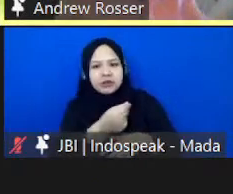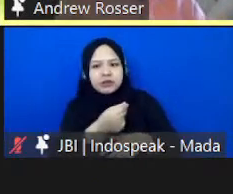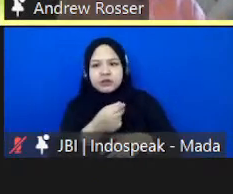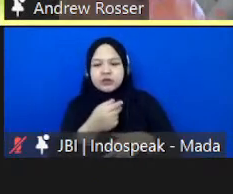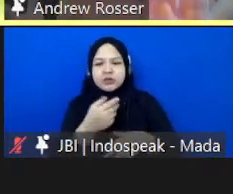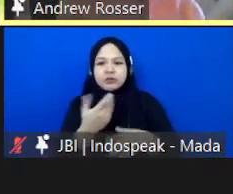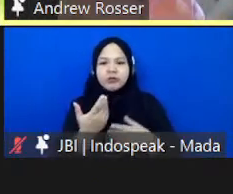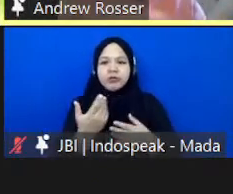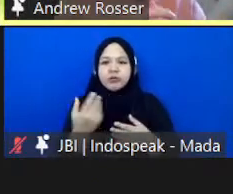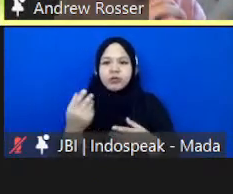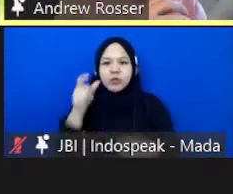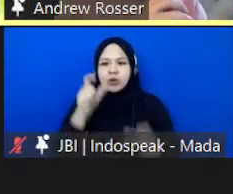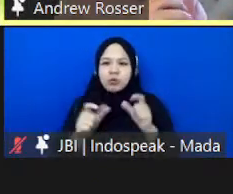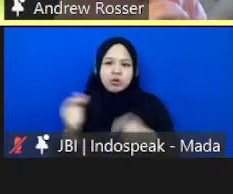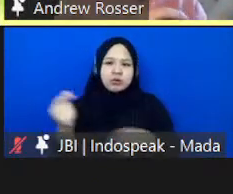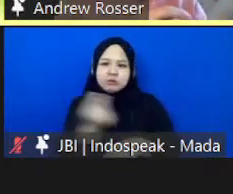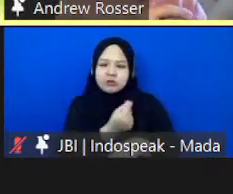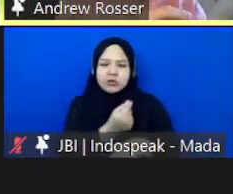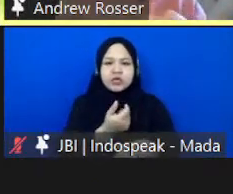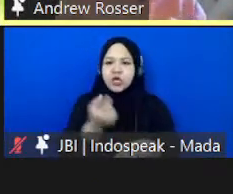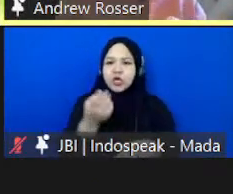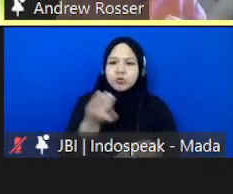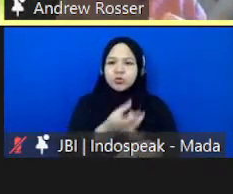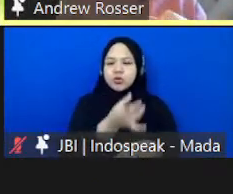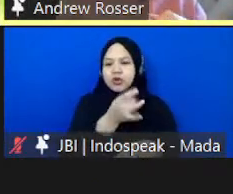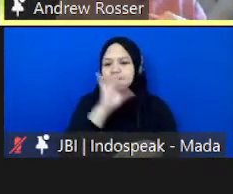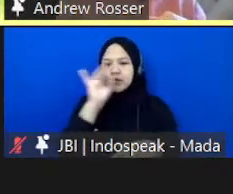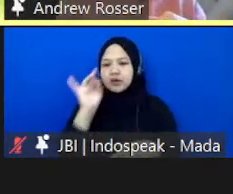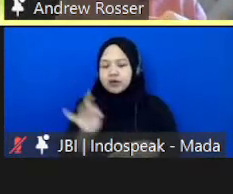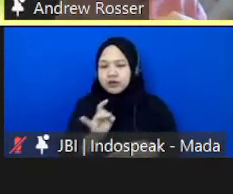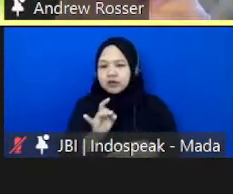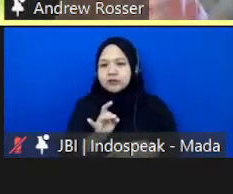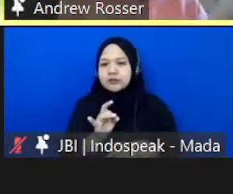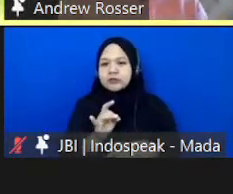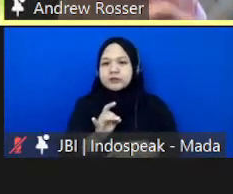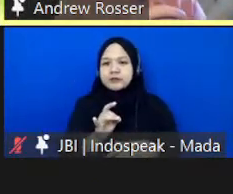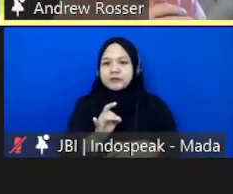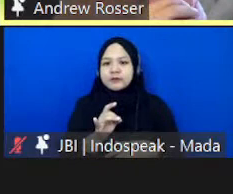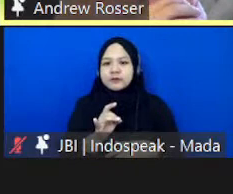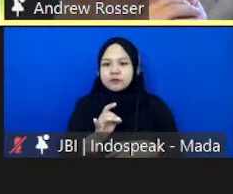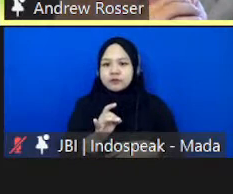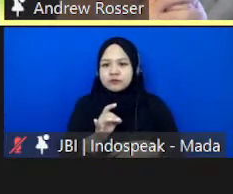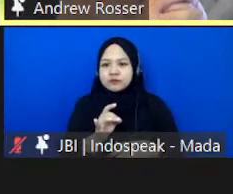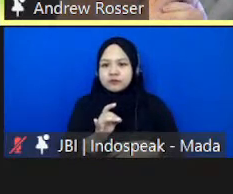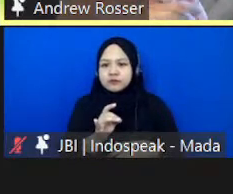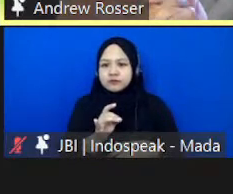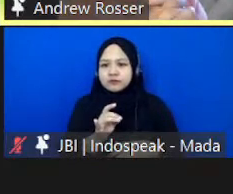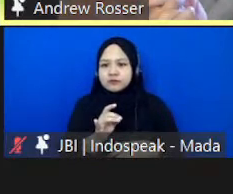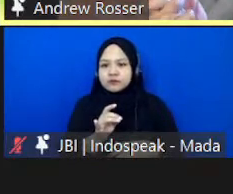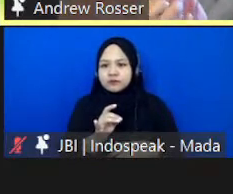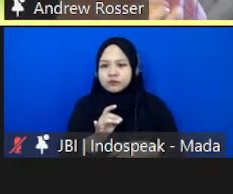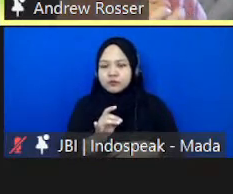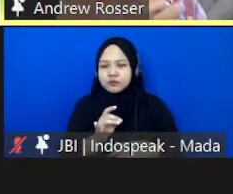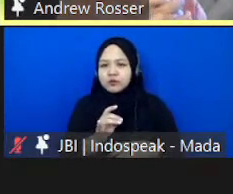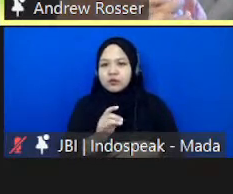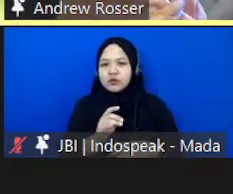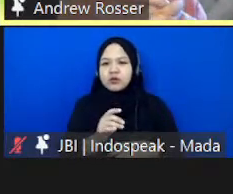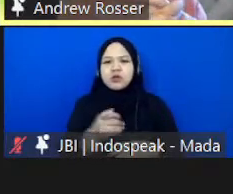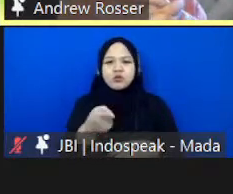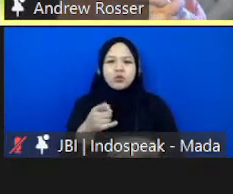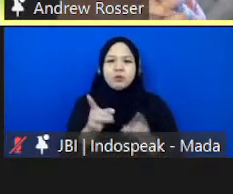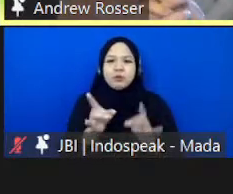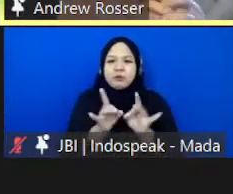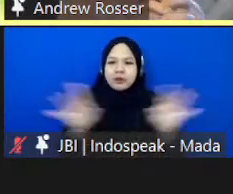poor people and so on. So there's been very little constraint in terms of